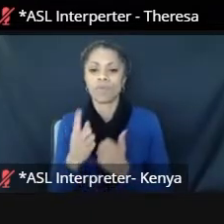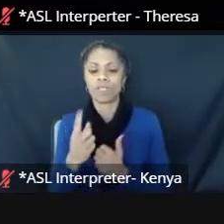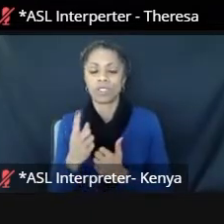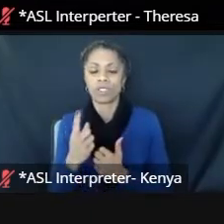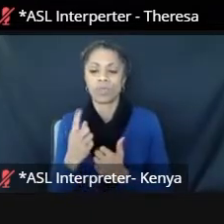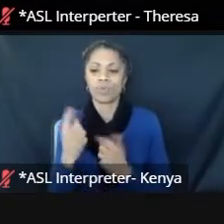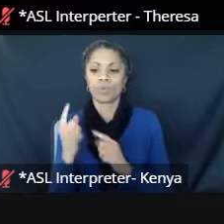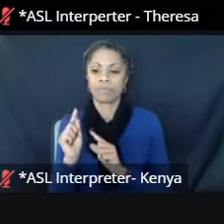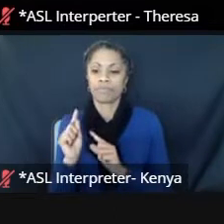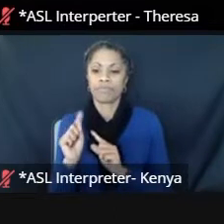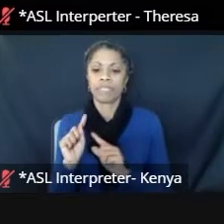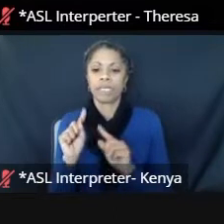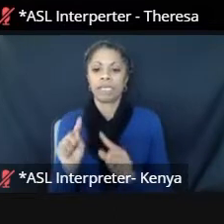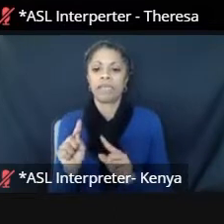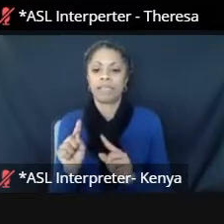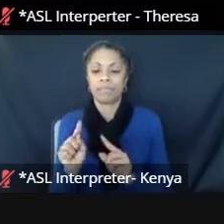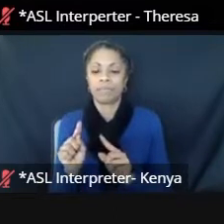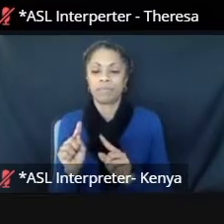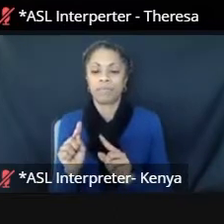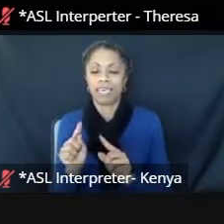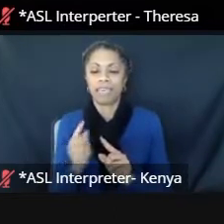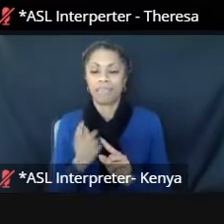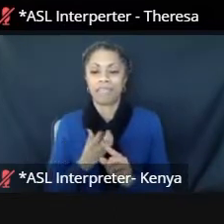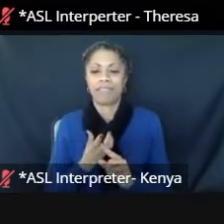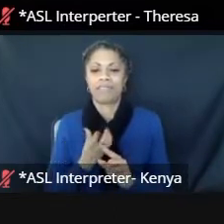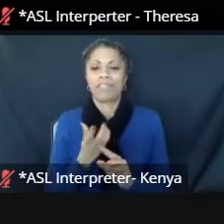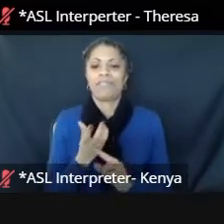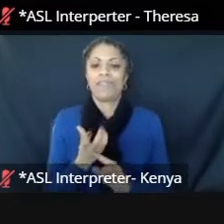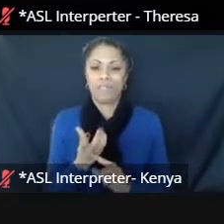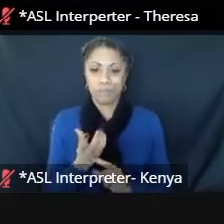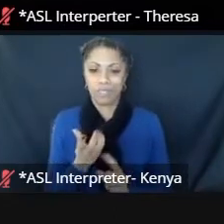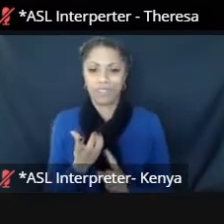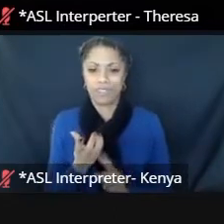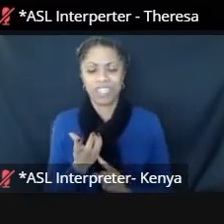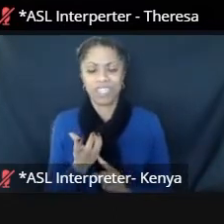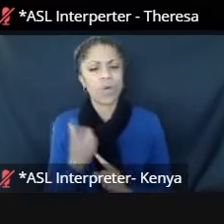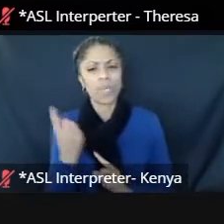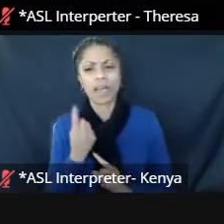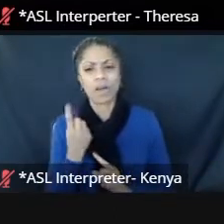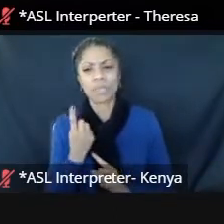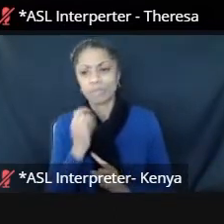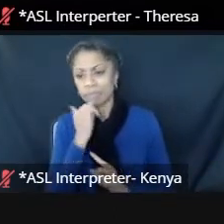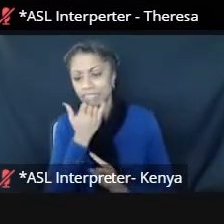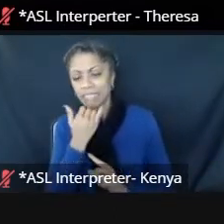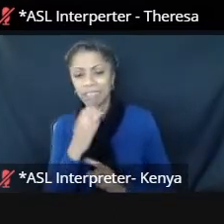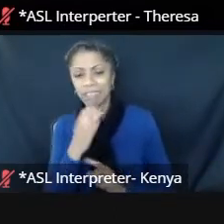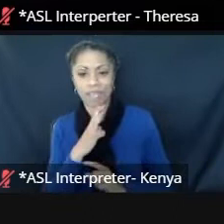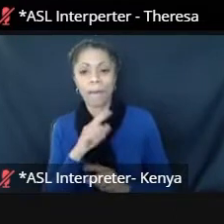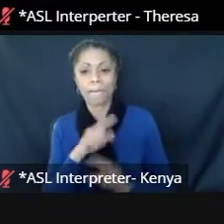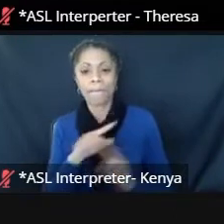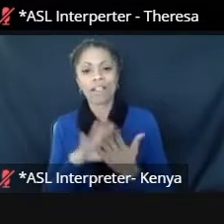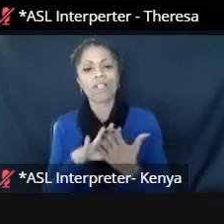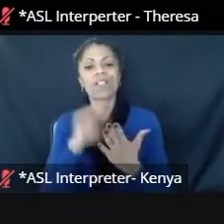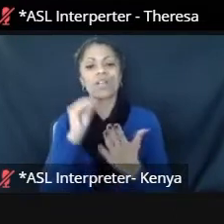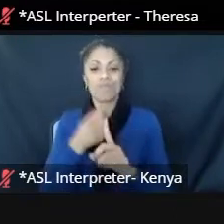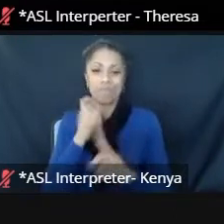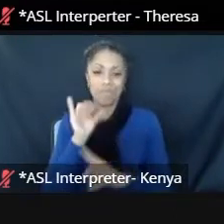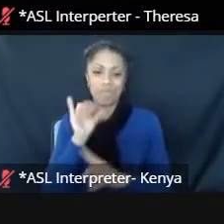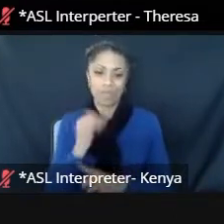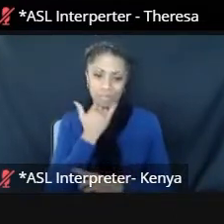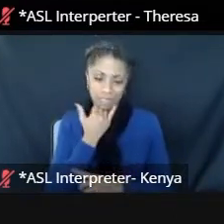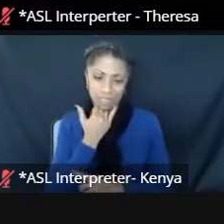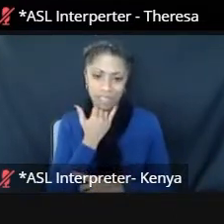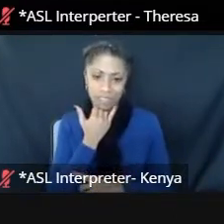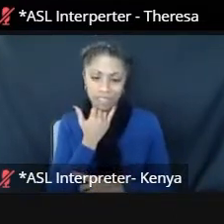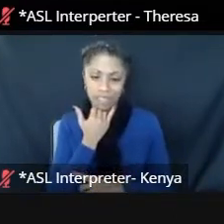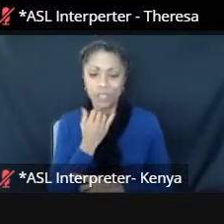it's emergent, and we're all learning and making mistakes and learning from those mistakes. And so we invite you to take